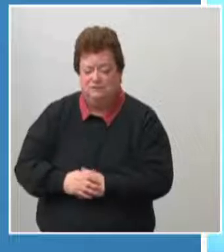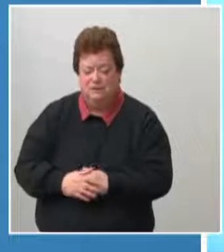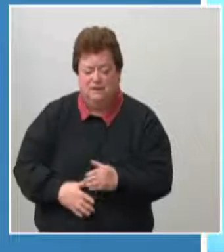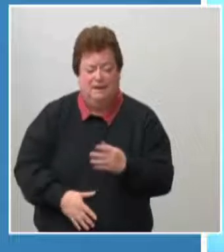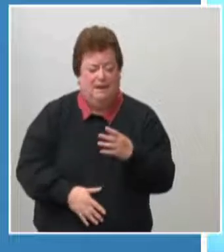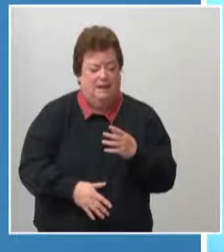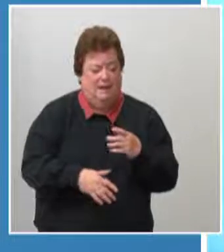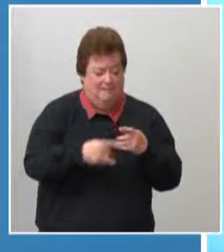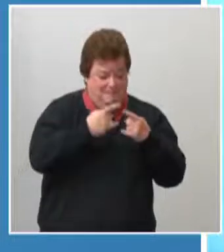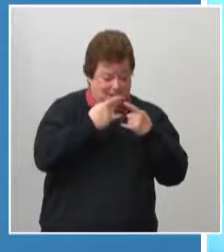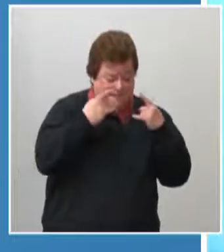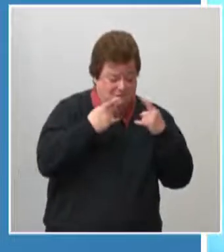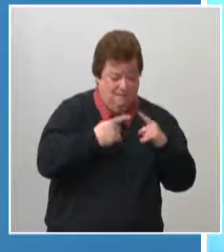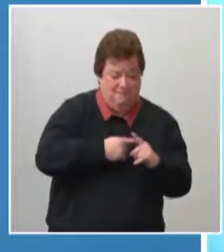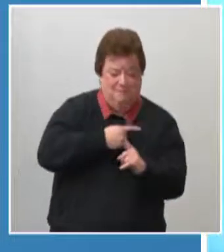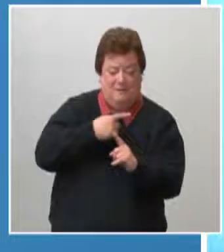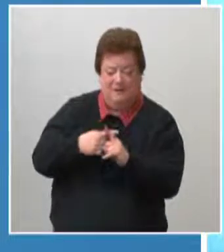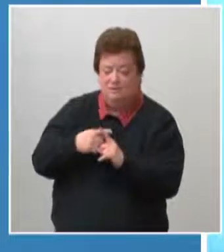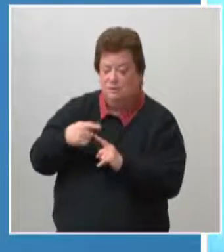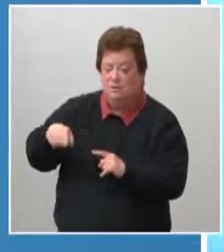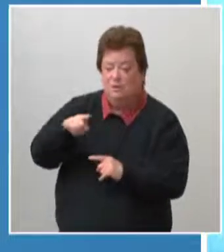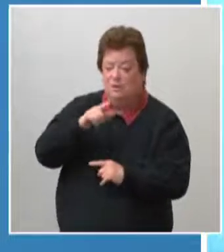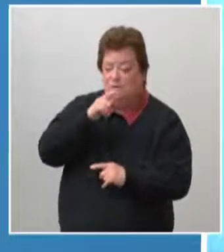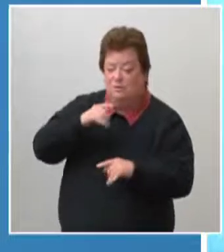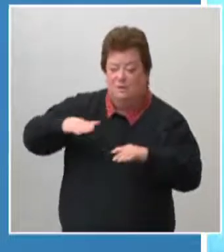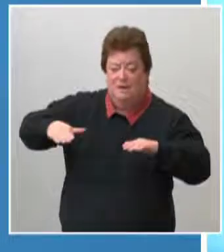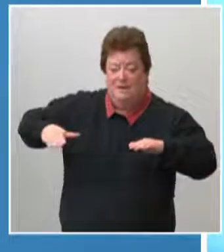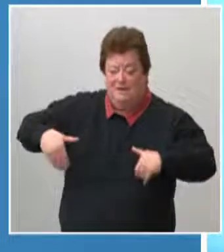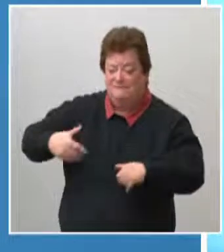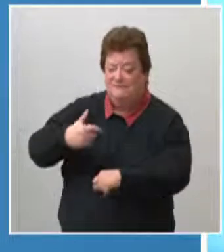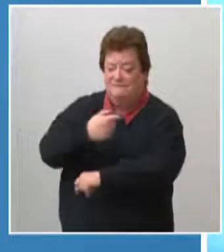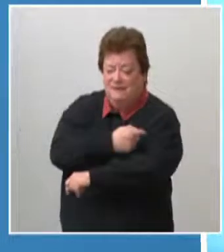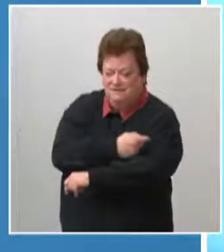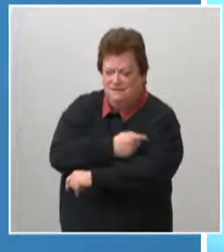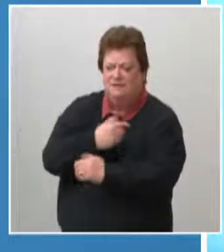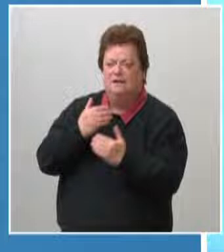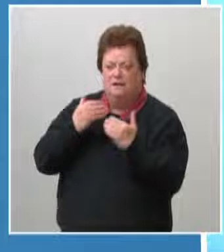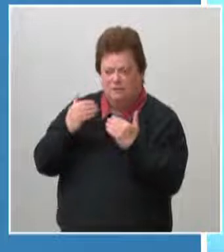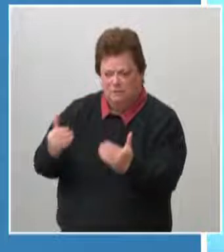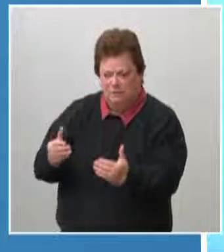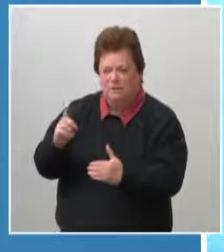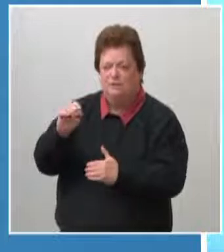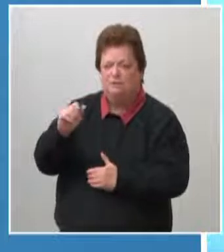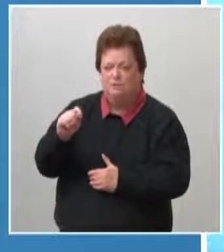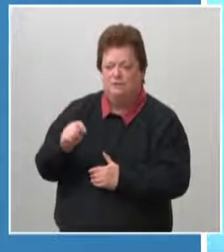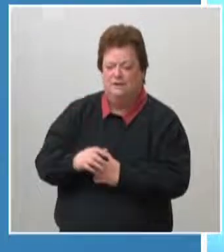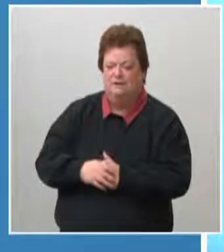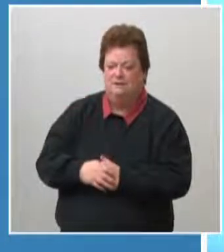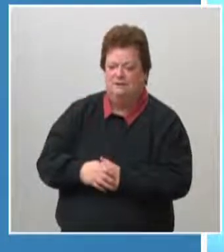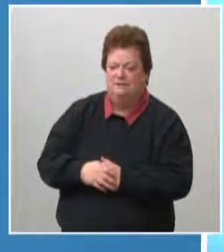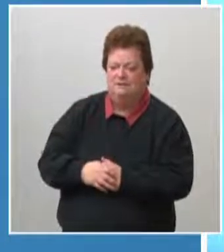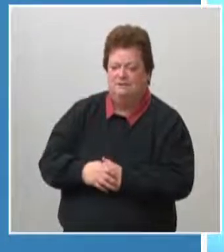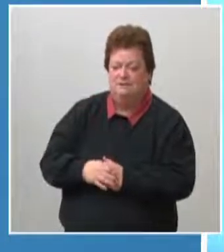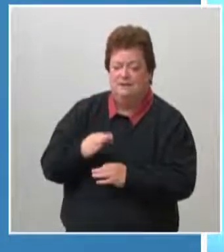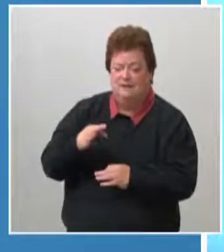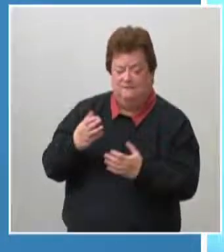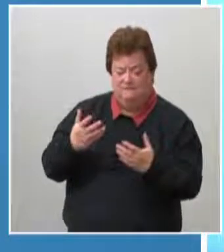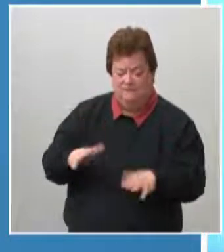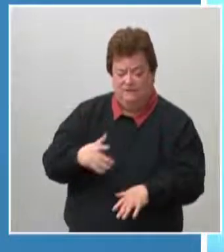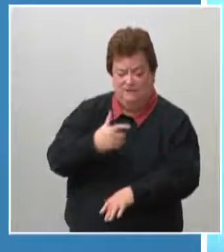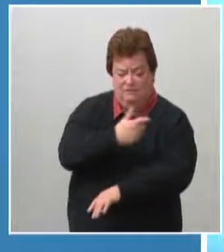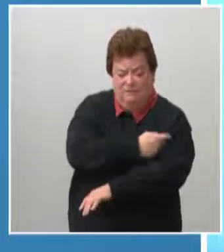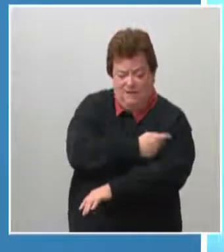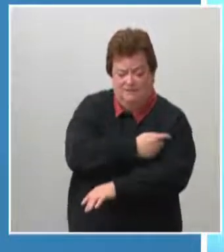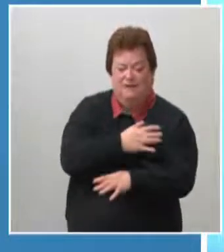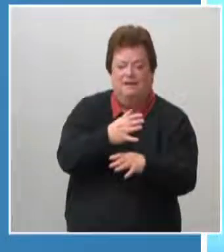urge everyone who hasn't been vaccinated to consider doing so. If you've been vaccinated, please get